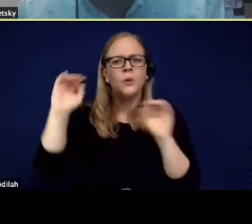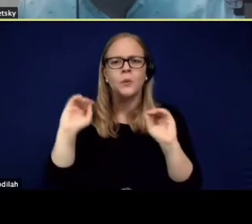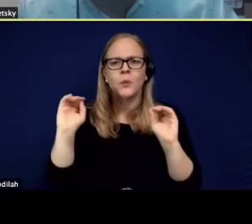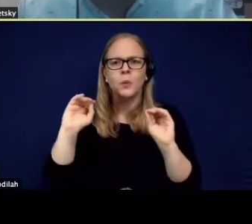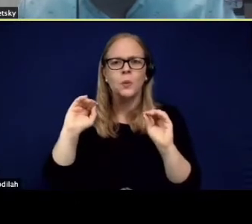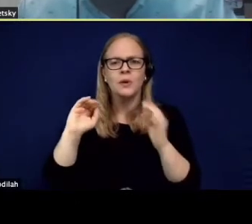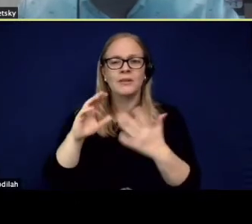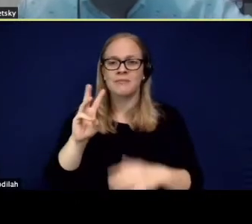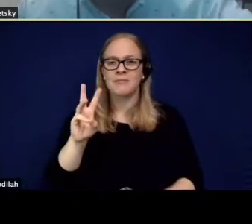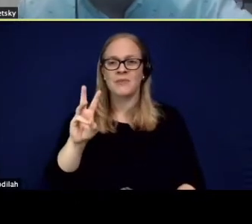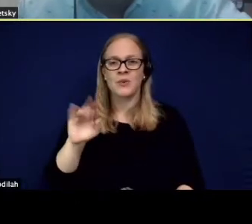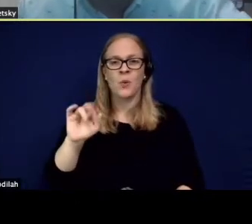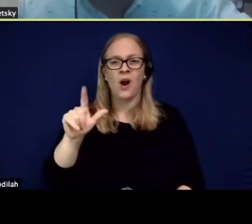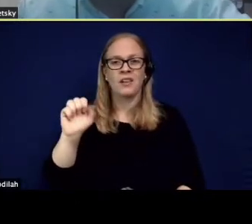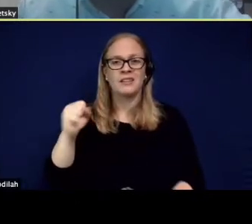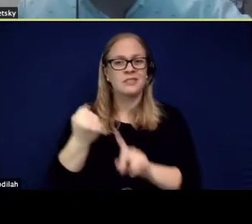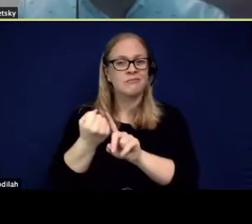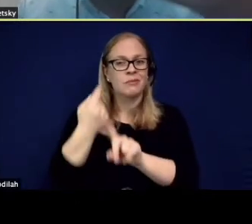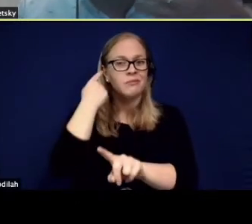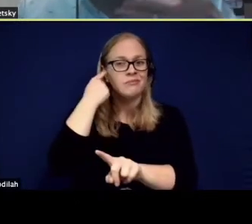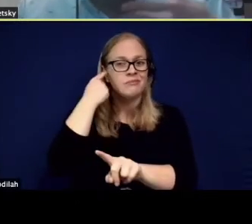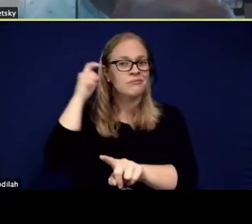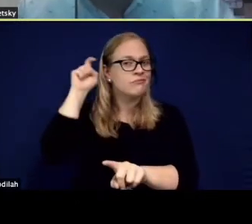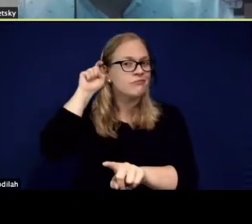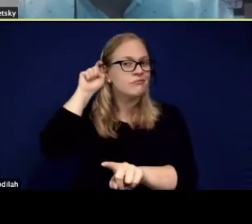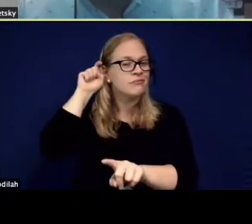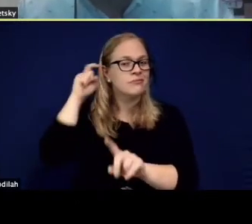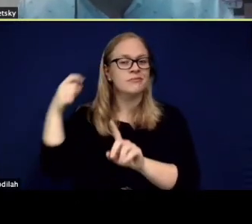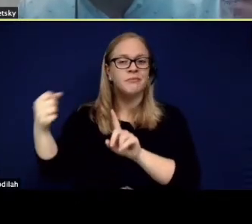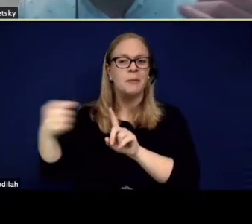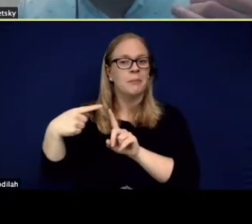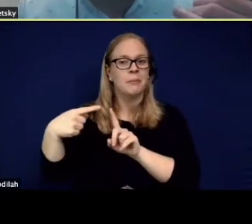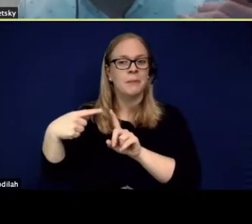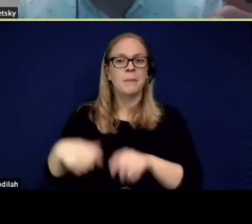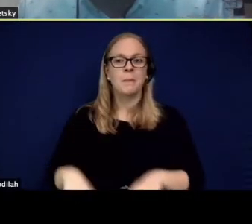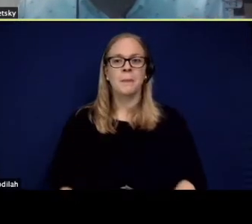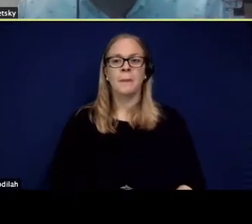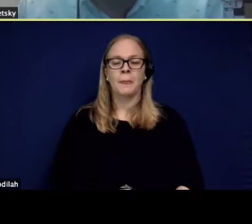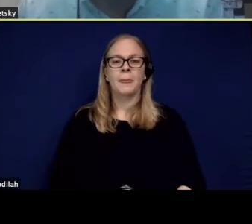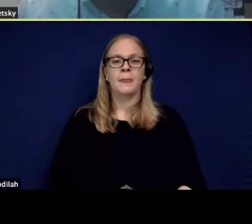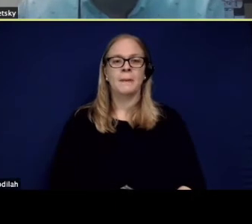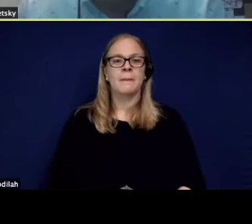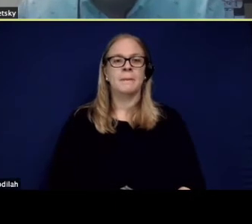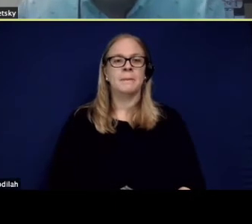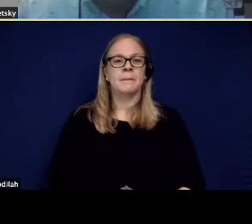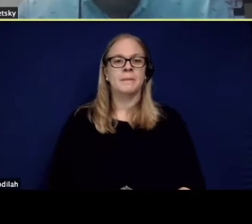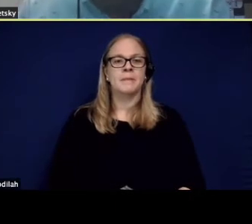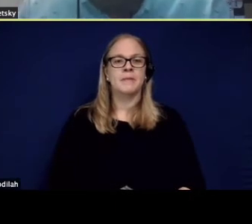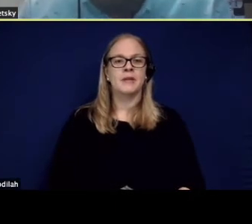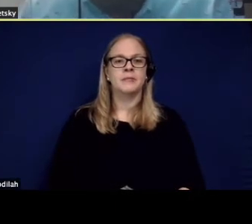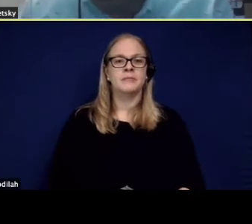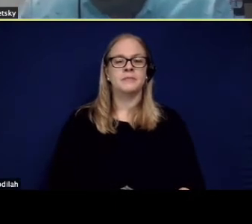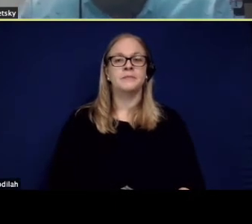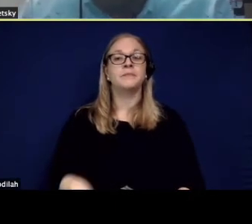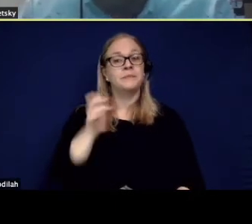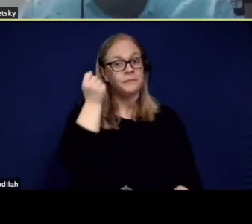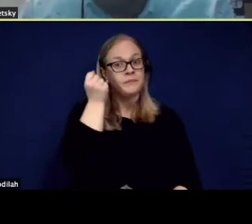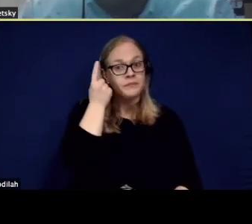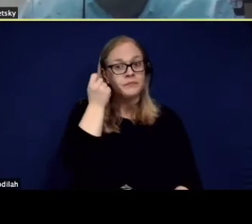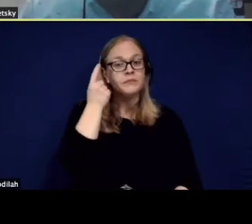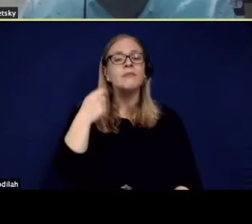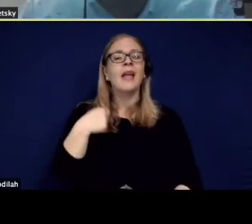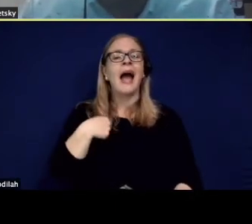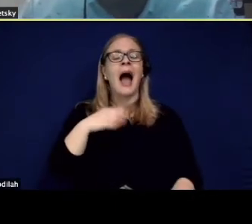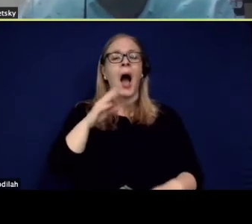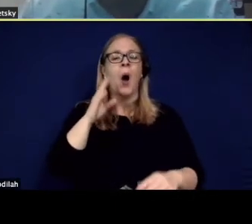So sending signals wirelessly from other devices to the hearing aid. I'm going to talk